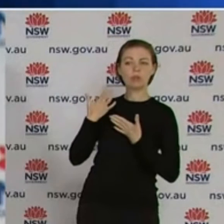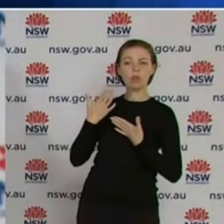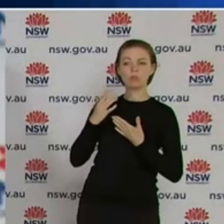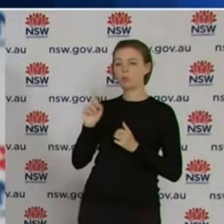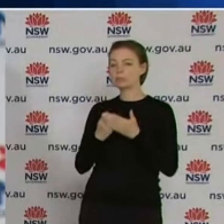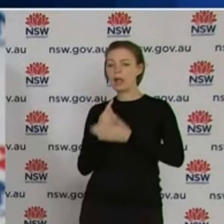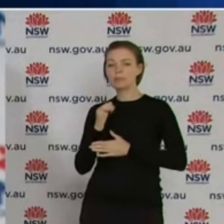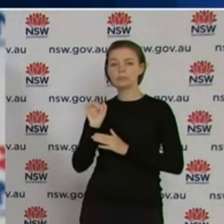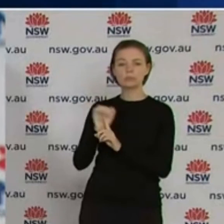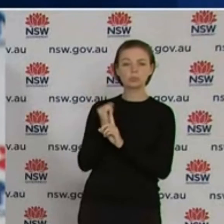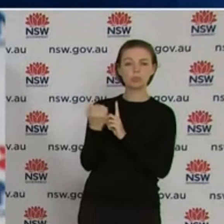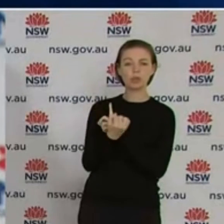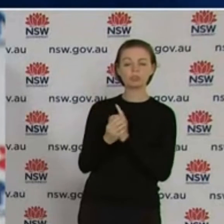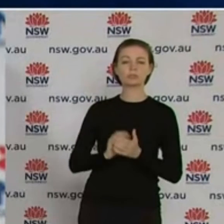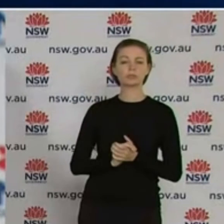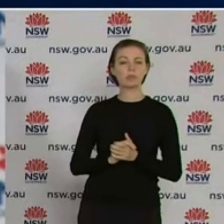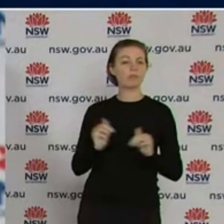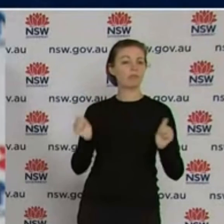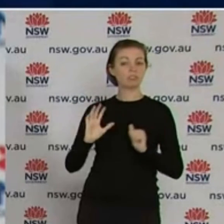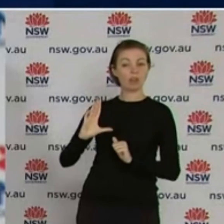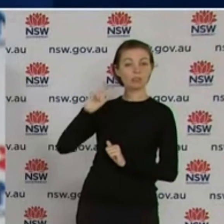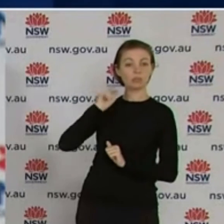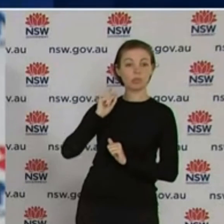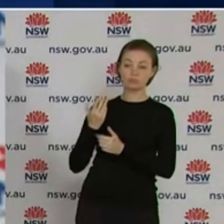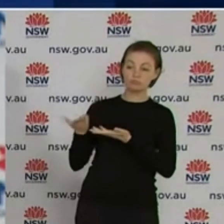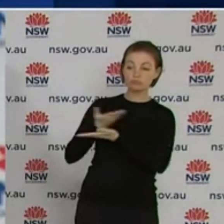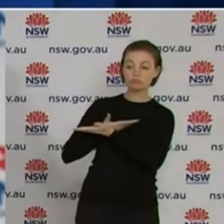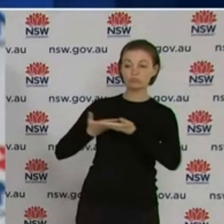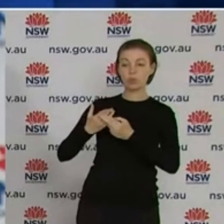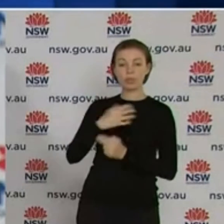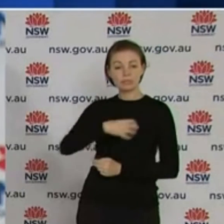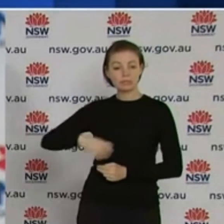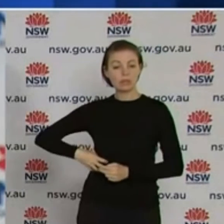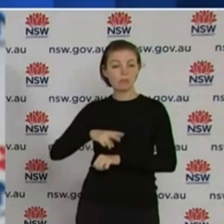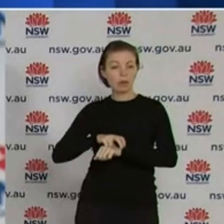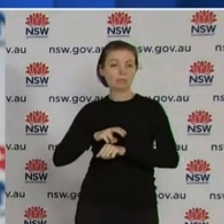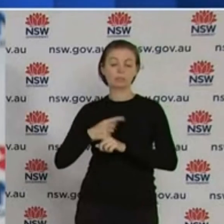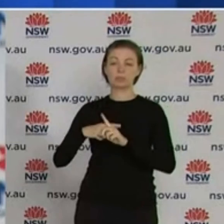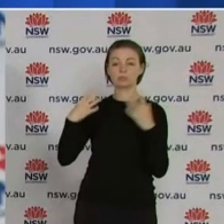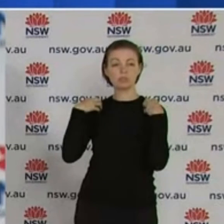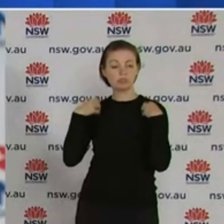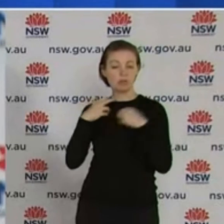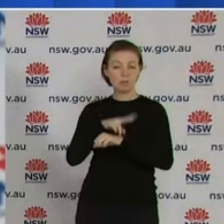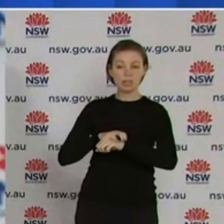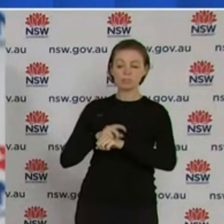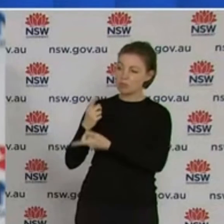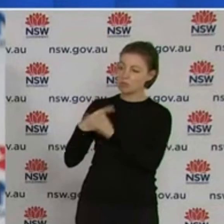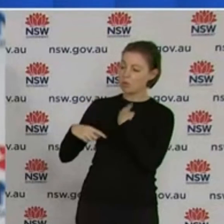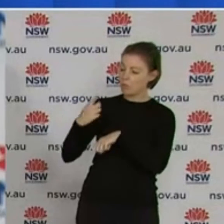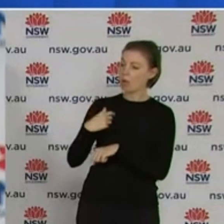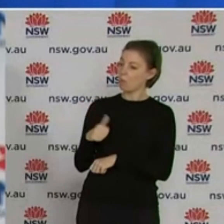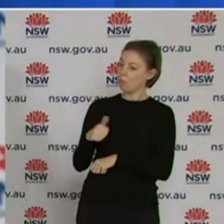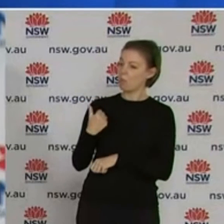the Commissioner and also the Minister last week, I was heartened by police responses and